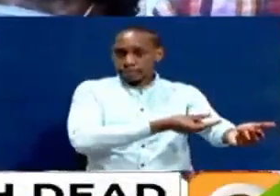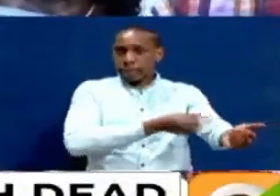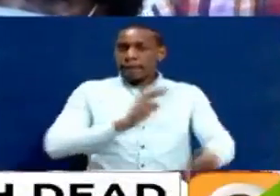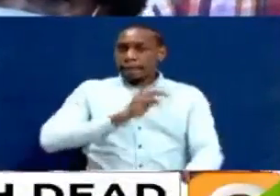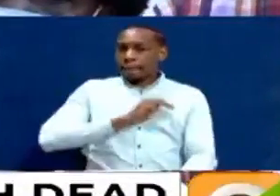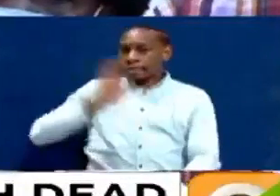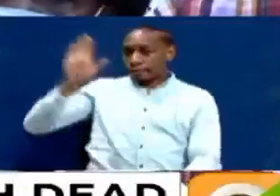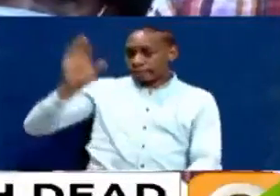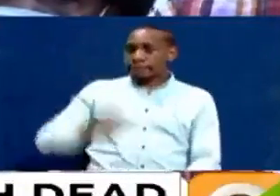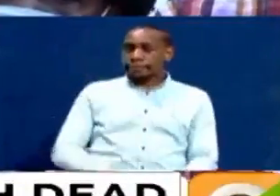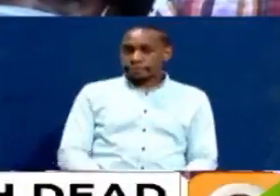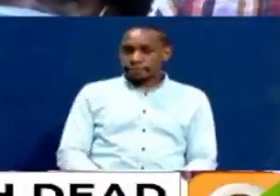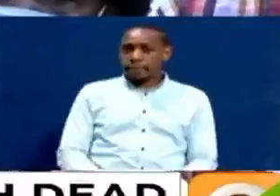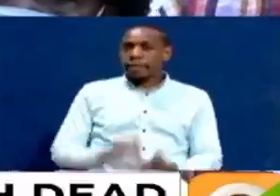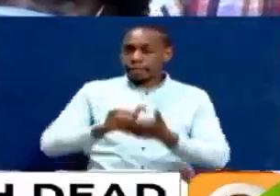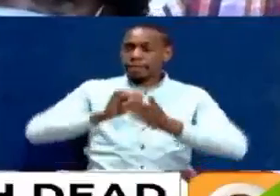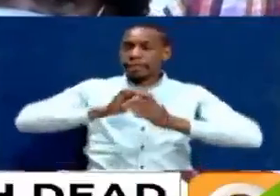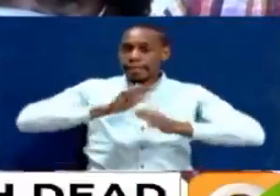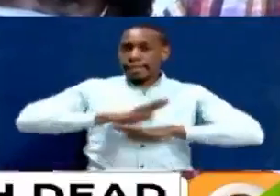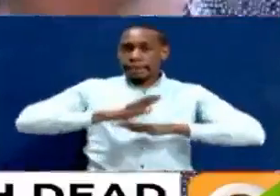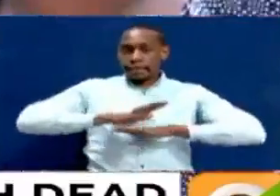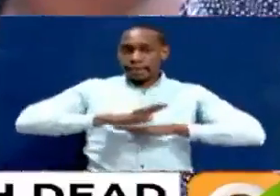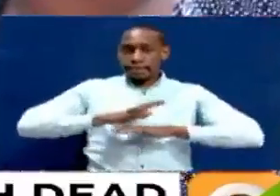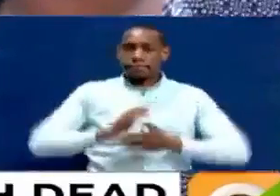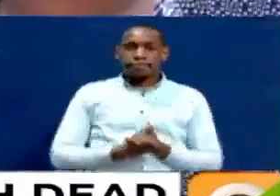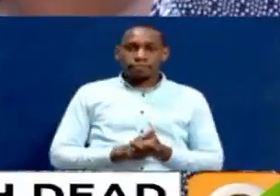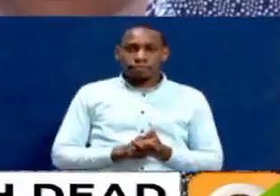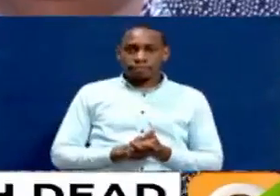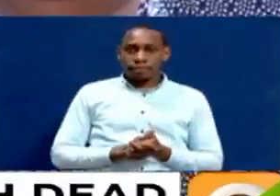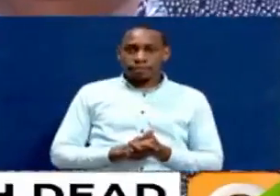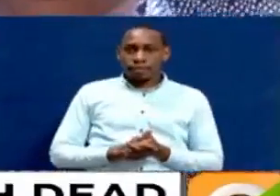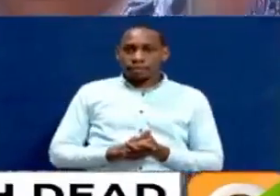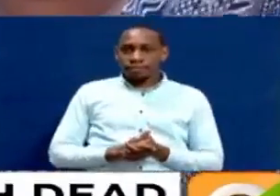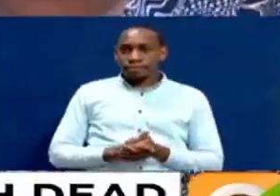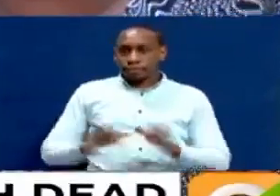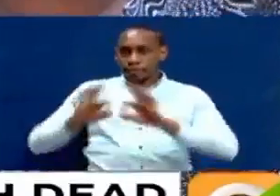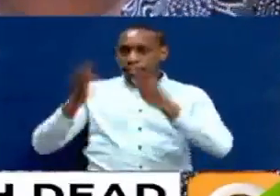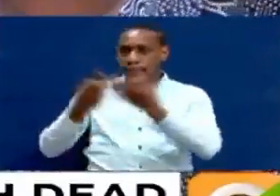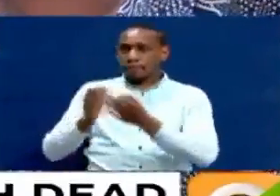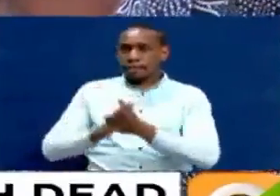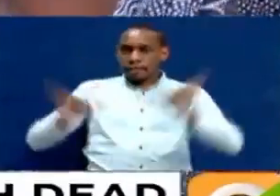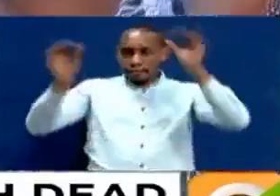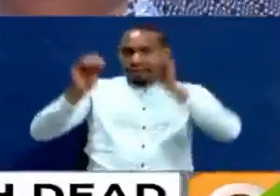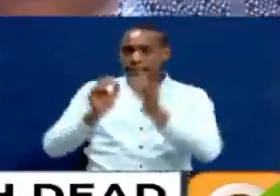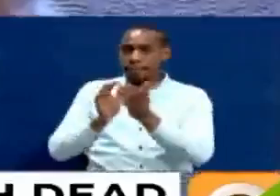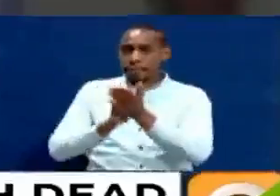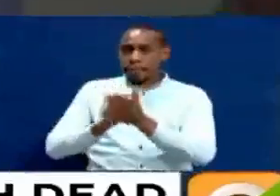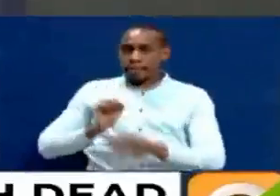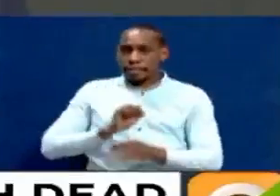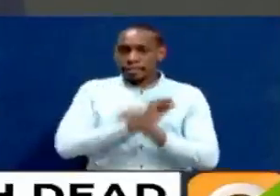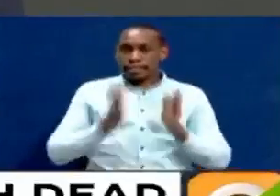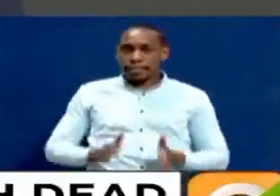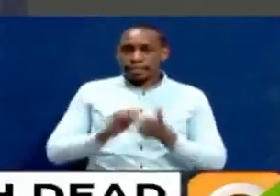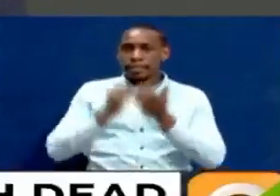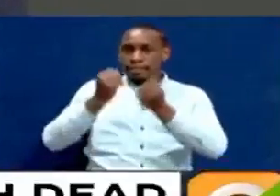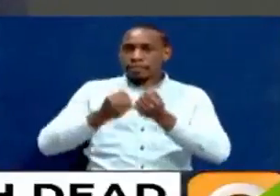and mercy will be sufficient for them. To the Kabaka family, the president eulogized Senator Kabaka as a